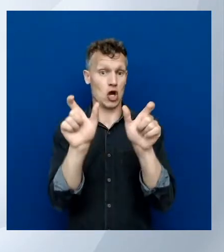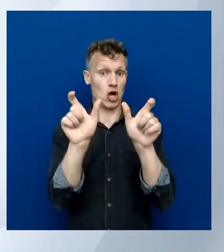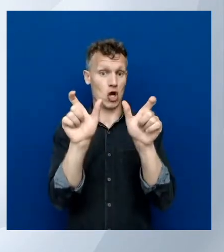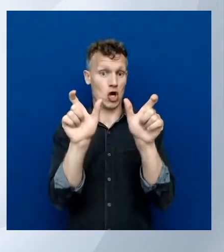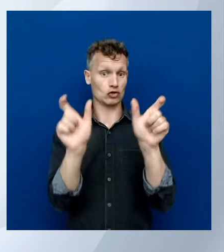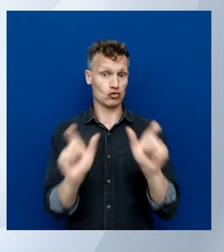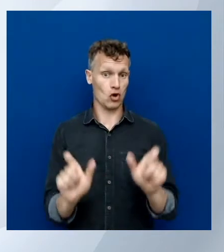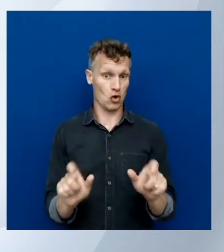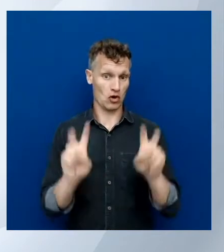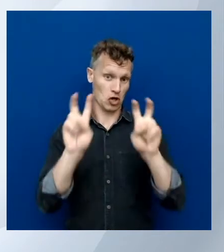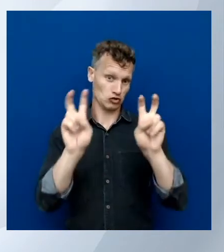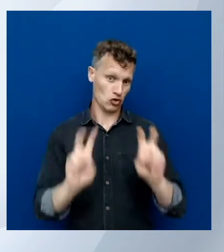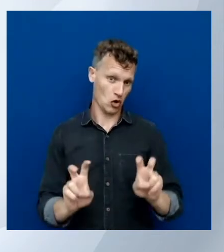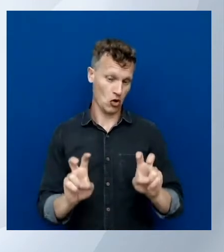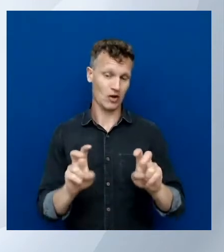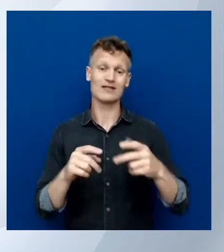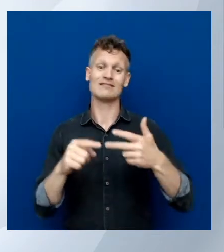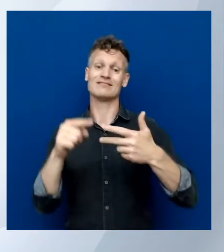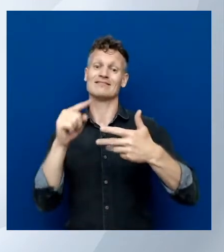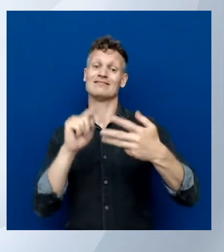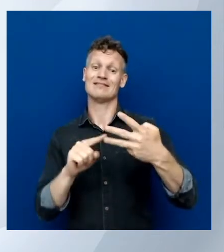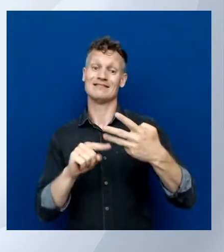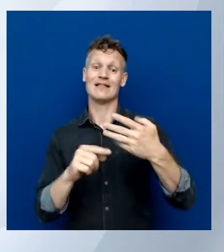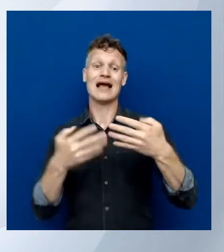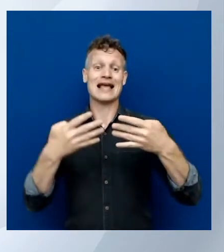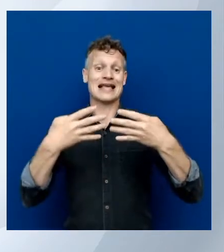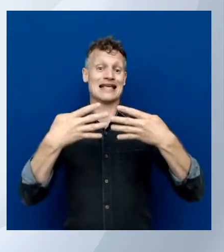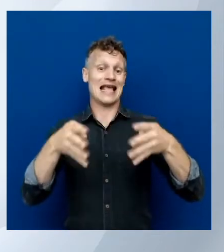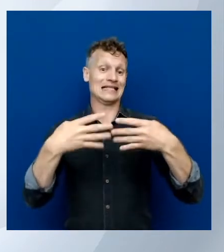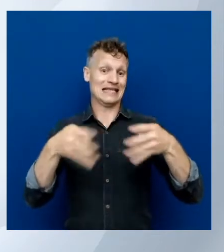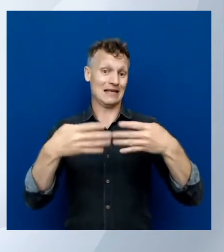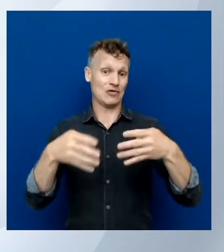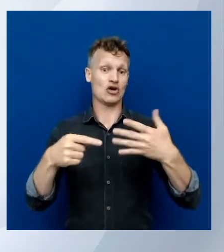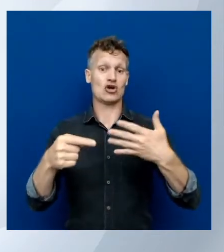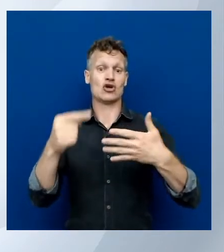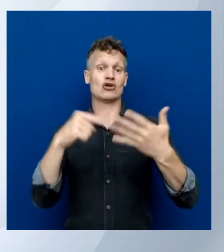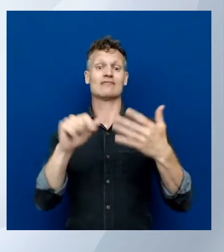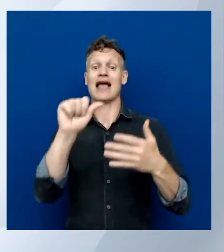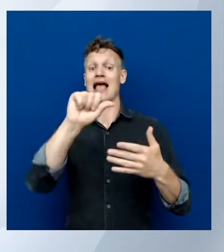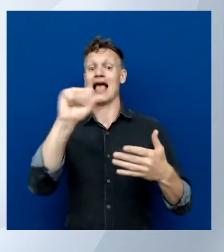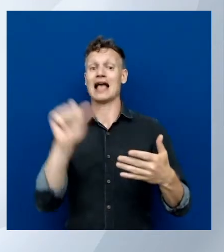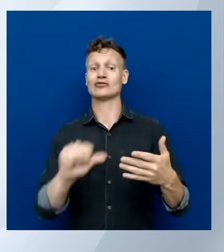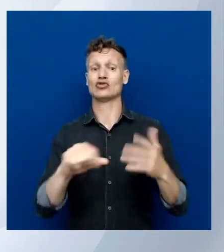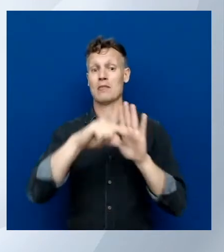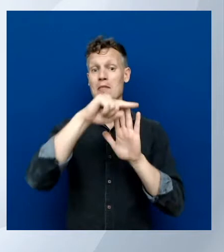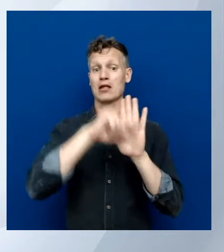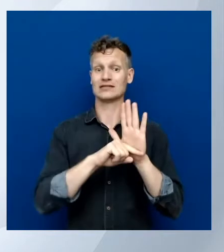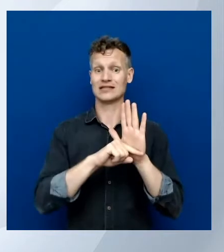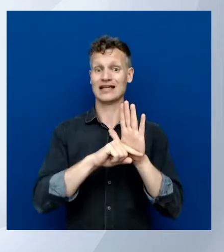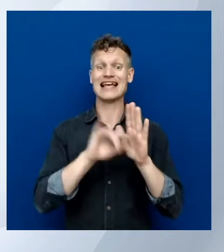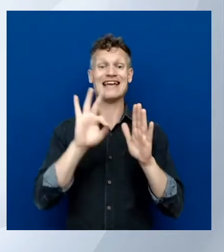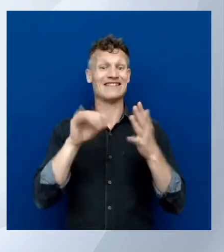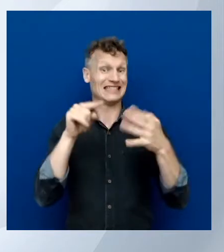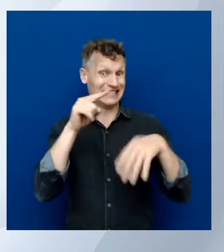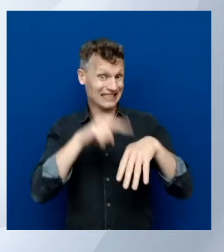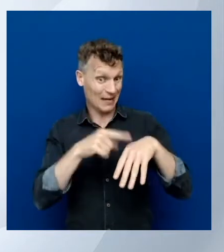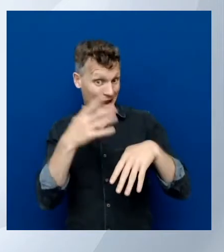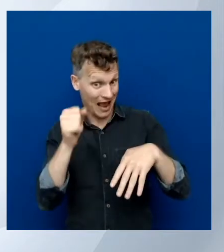Policy. And if we have time left, I'm going to go into conf test.